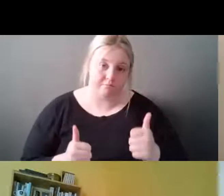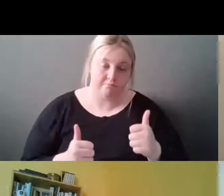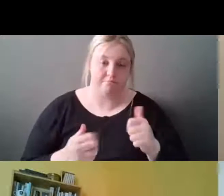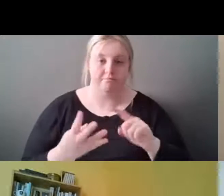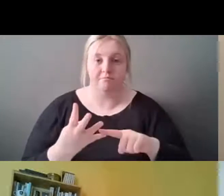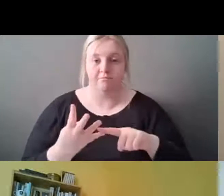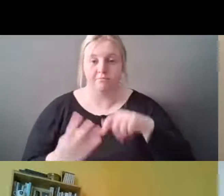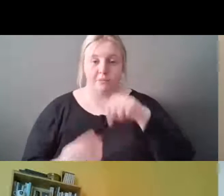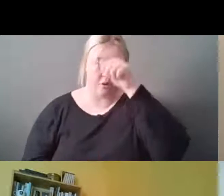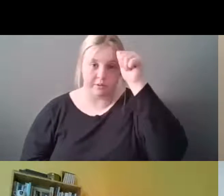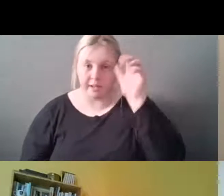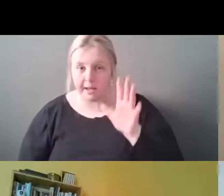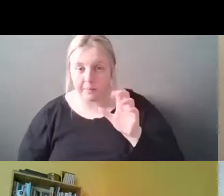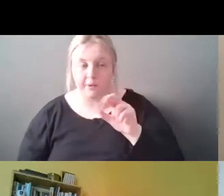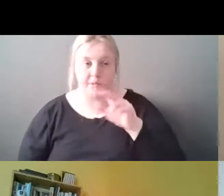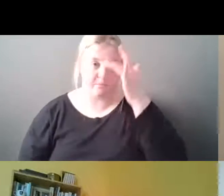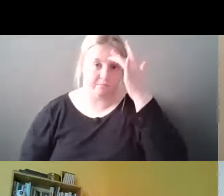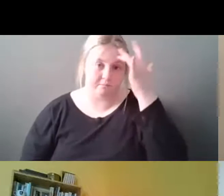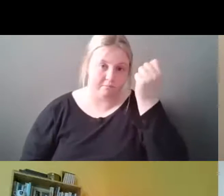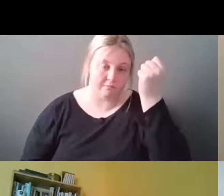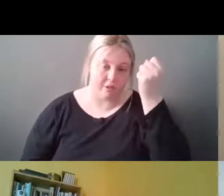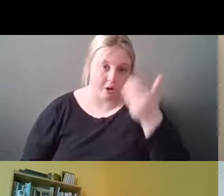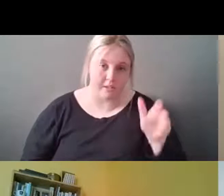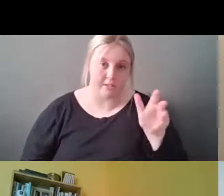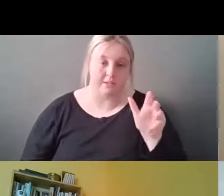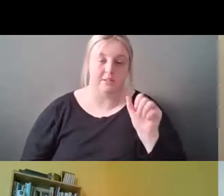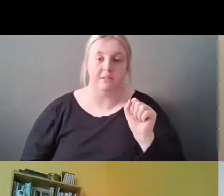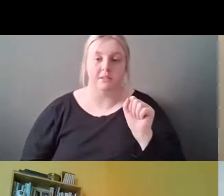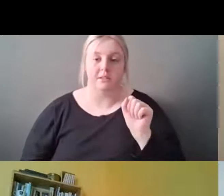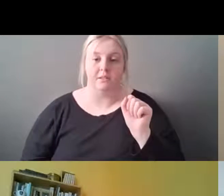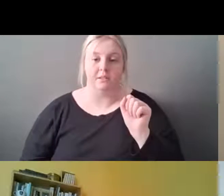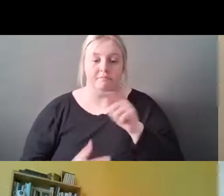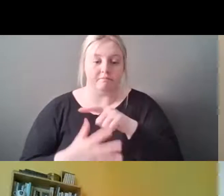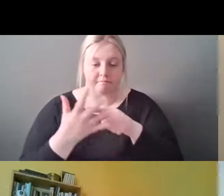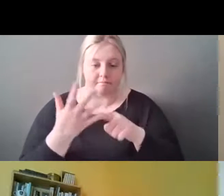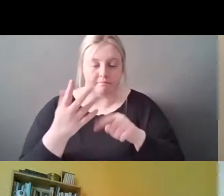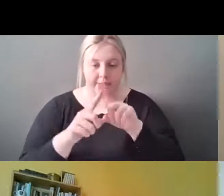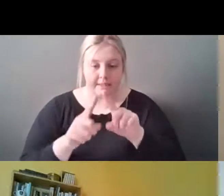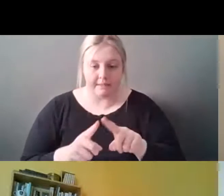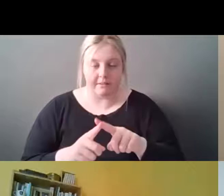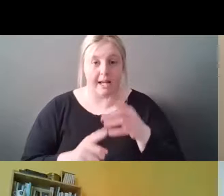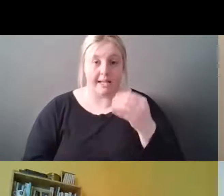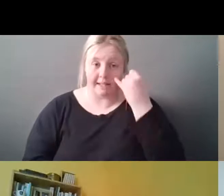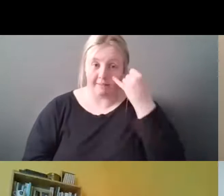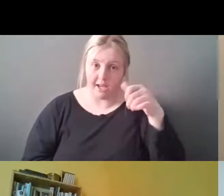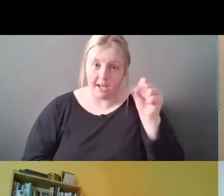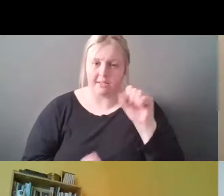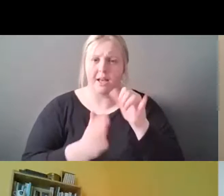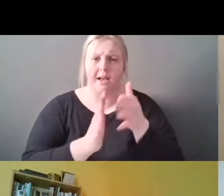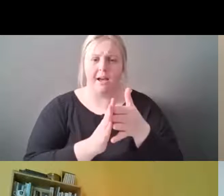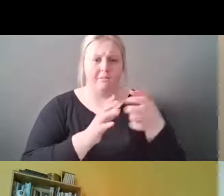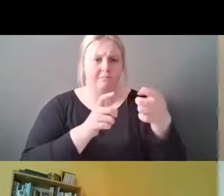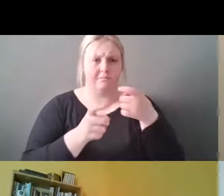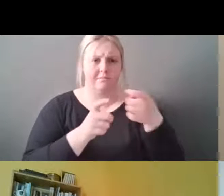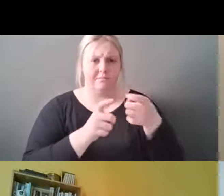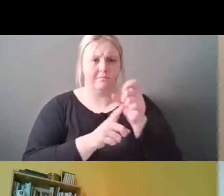dementia, and how older adults, how to manage that challenge in terms of recognizing what